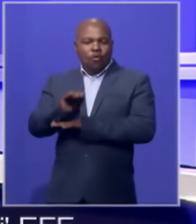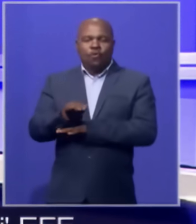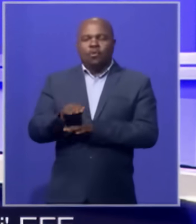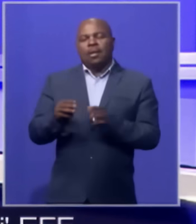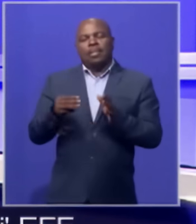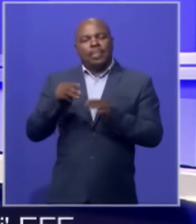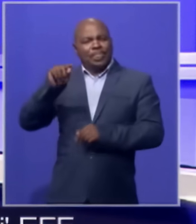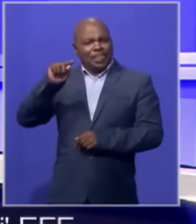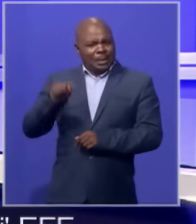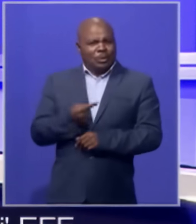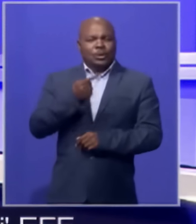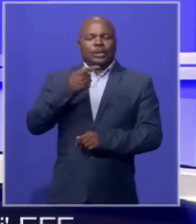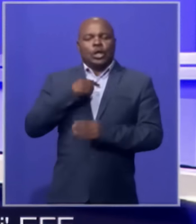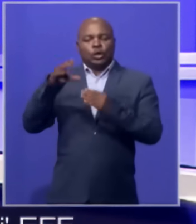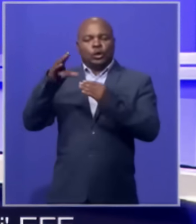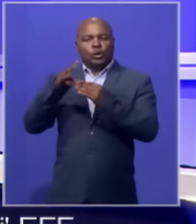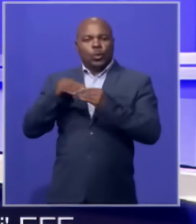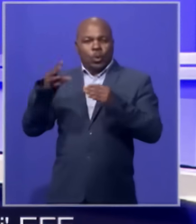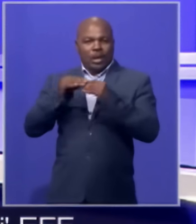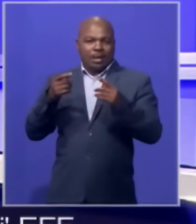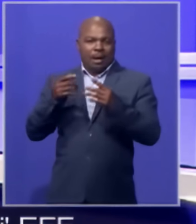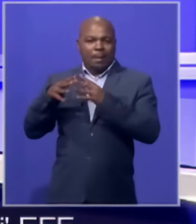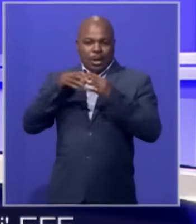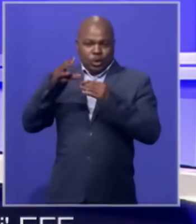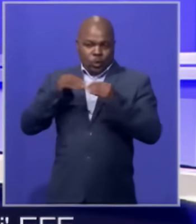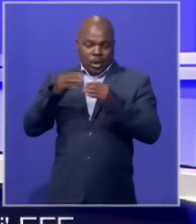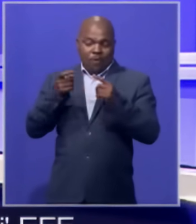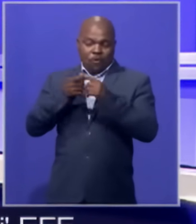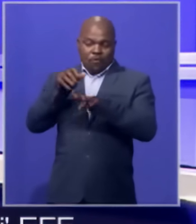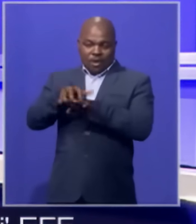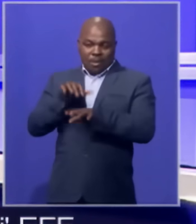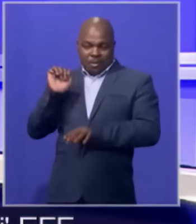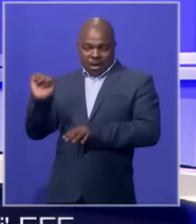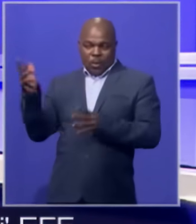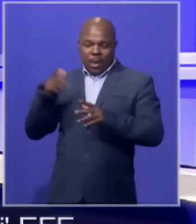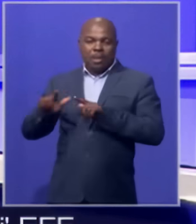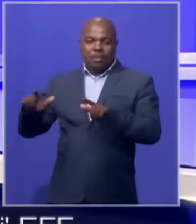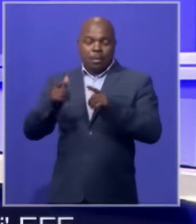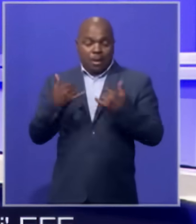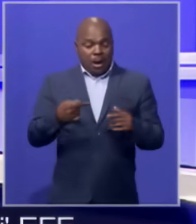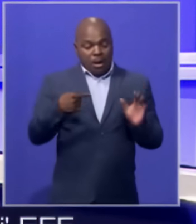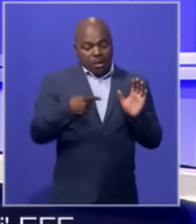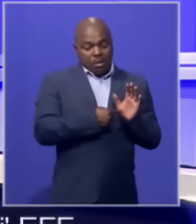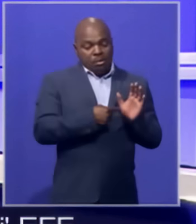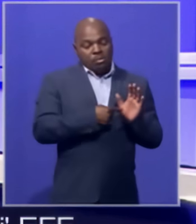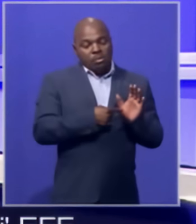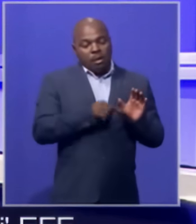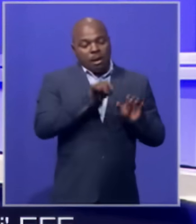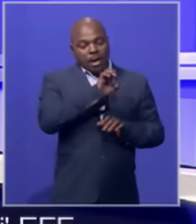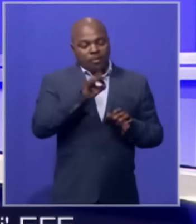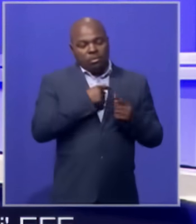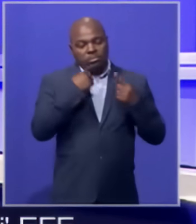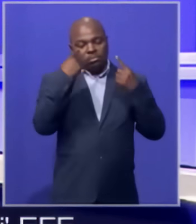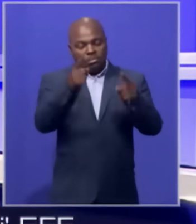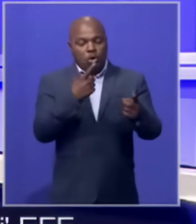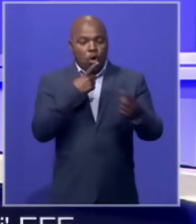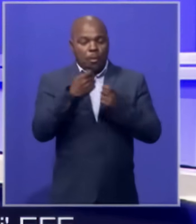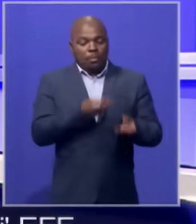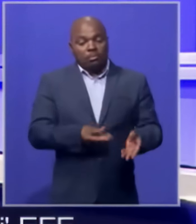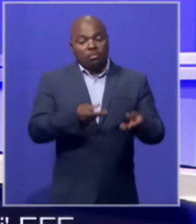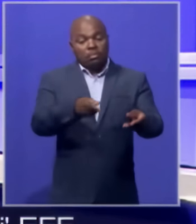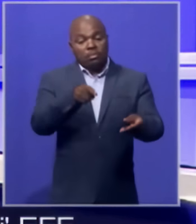Amerika ka polaseng ya gagwe ka Limpopo. Ga bjale EFF e fane ka dinyakwa tša yona go kgorotsheko ye kgolo ka mononageng